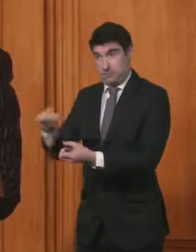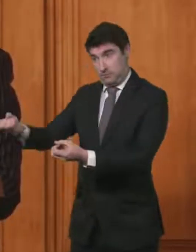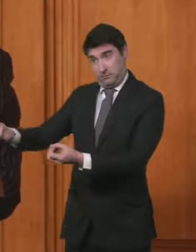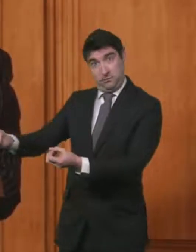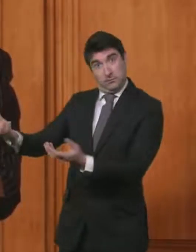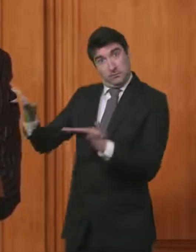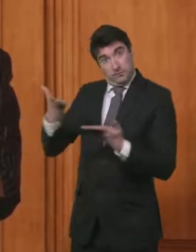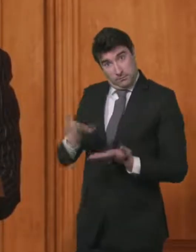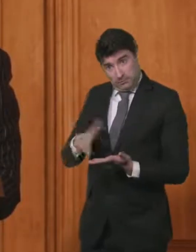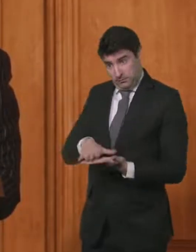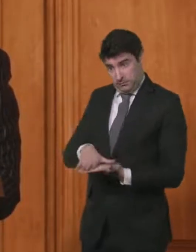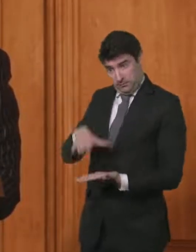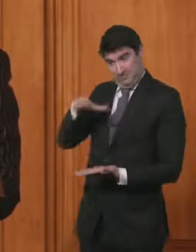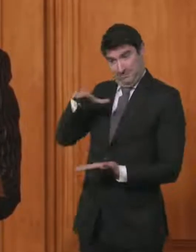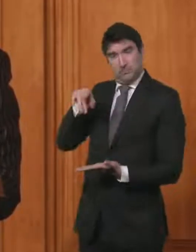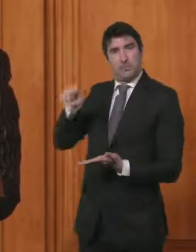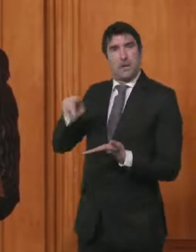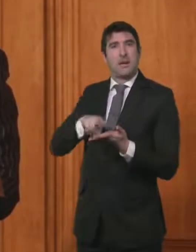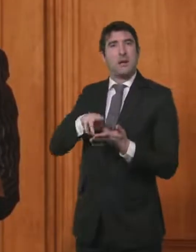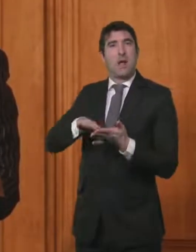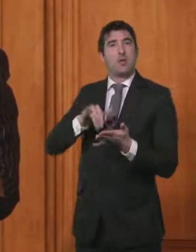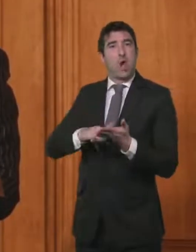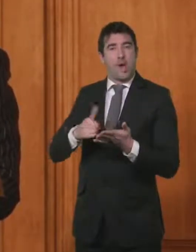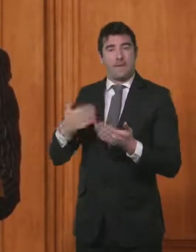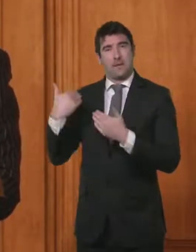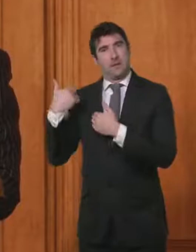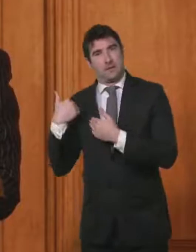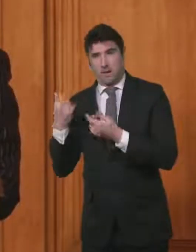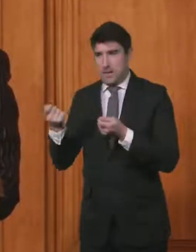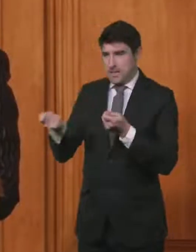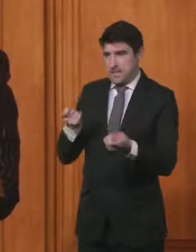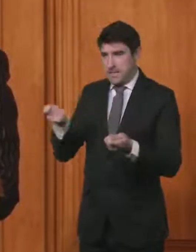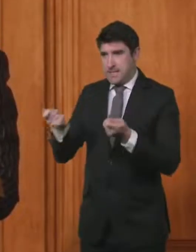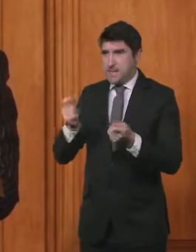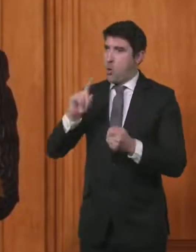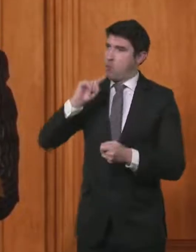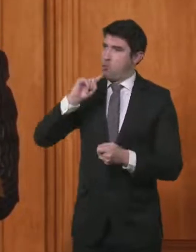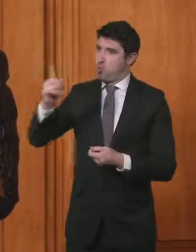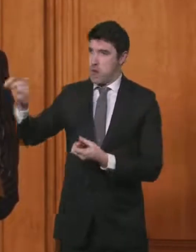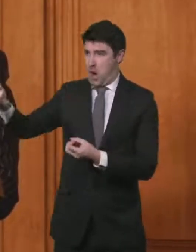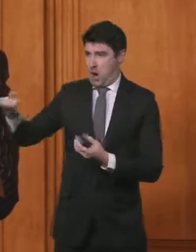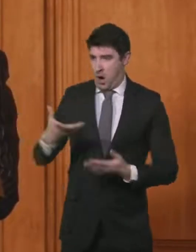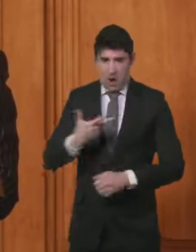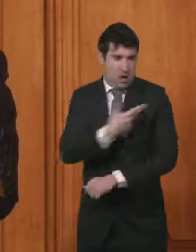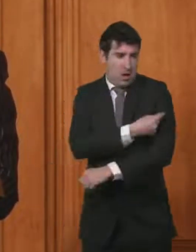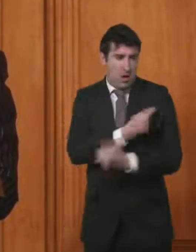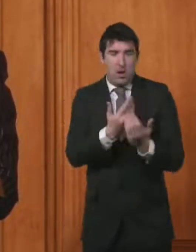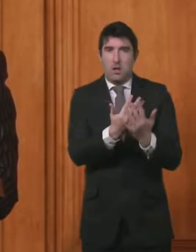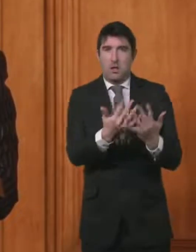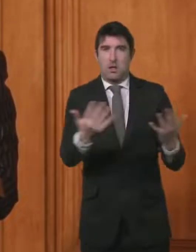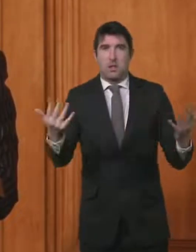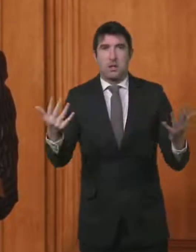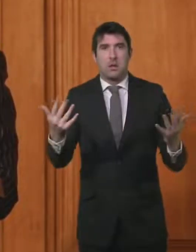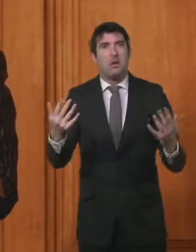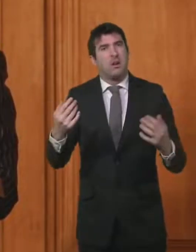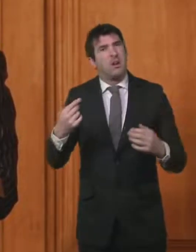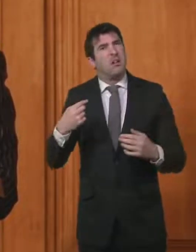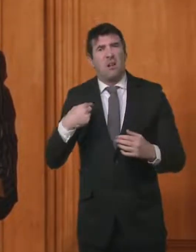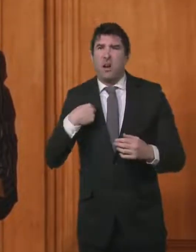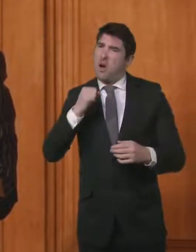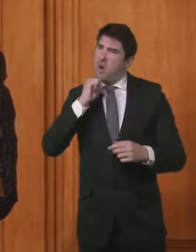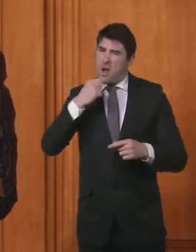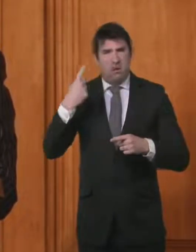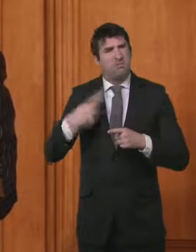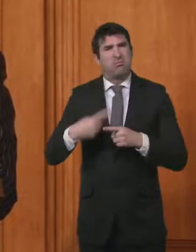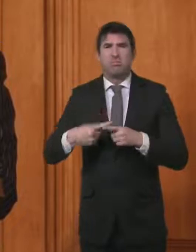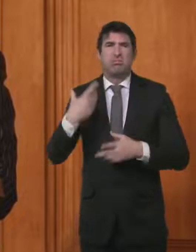the bus there. My exhortation to the whole of the system is that we must go as fast as the speed of supplies. In other